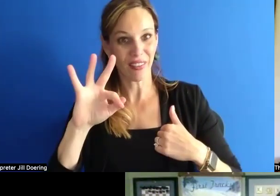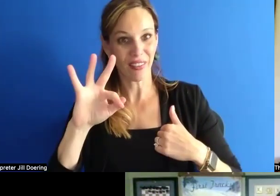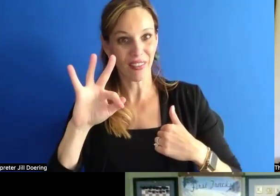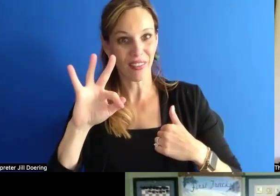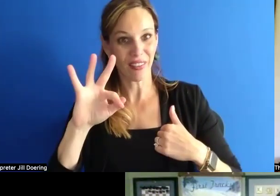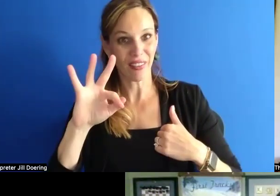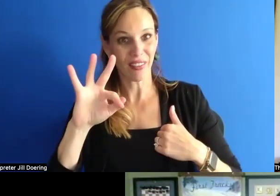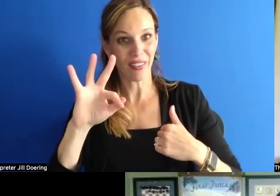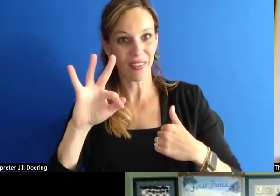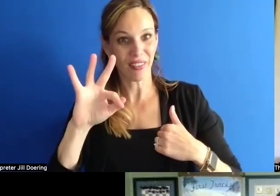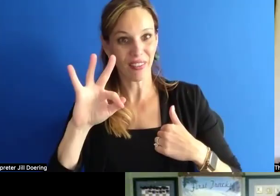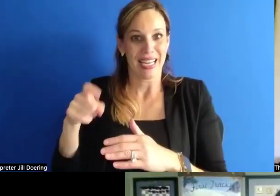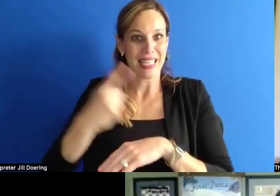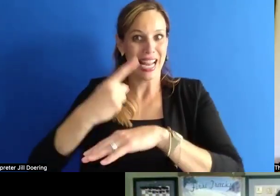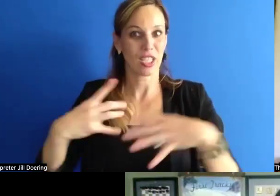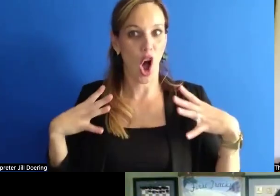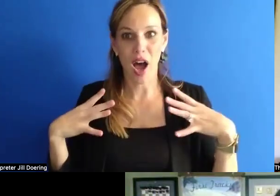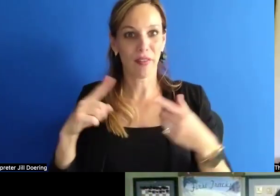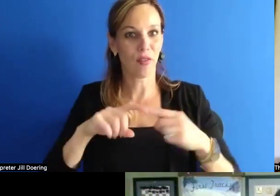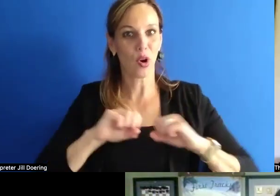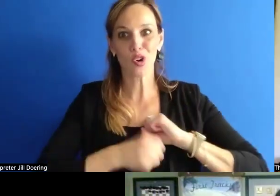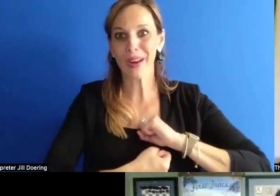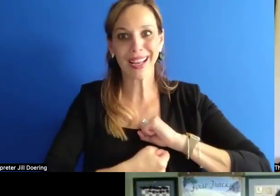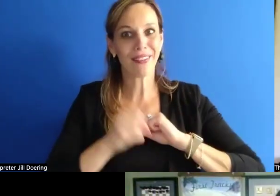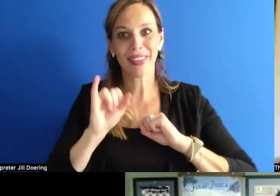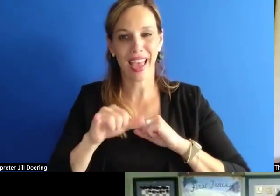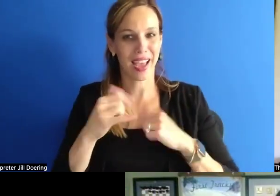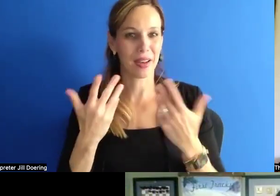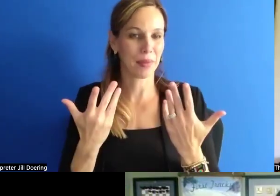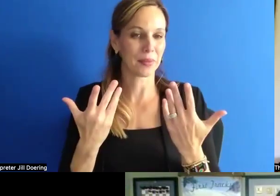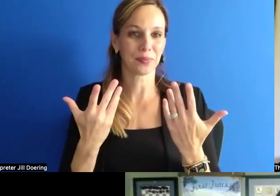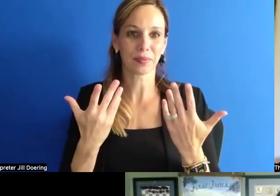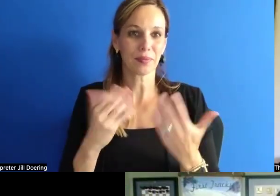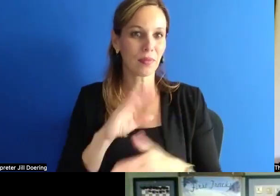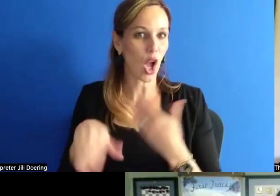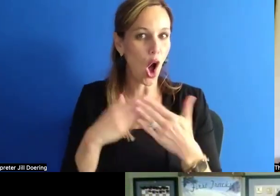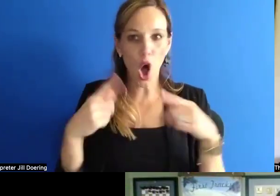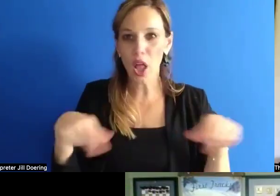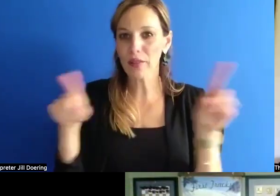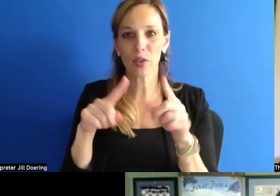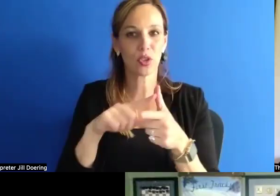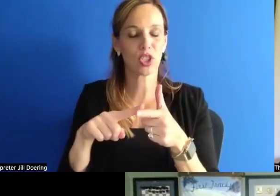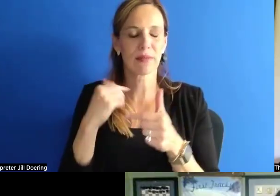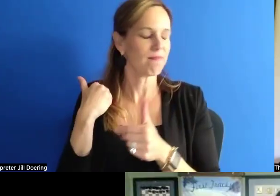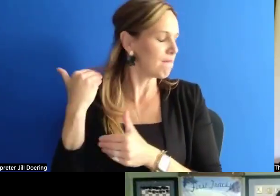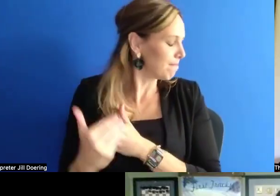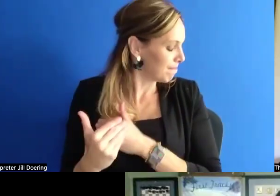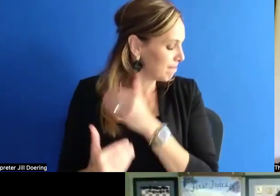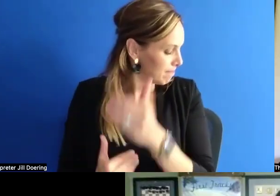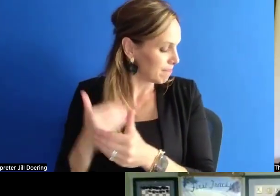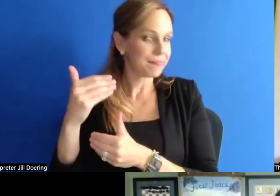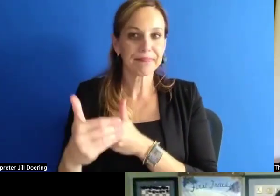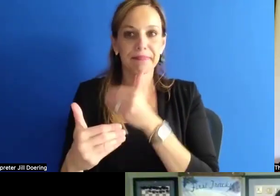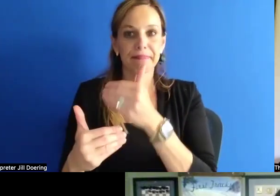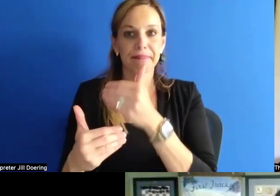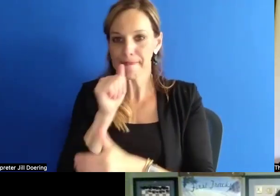that. But for all of you guys, you should push through. And I'm going to say this. If something like really